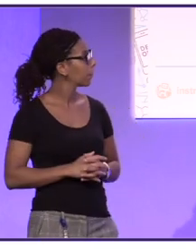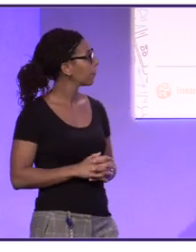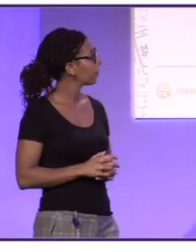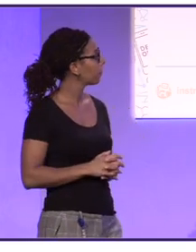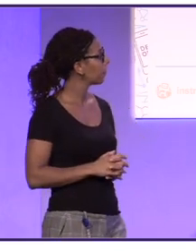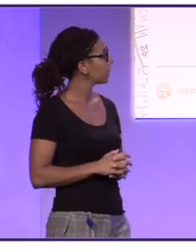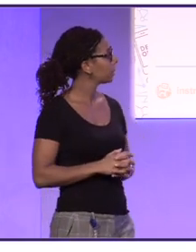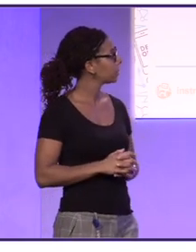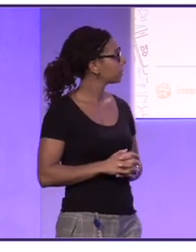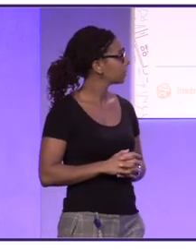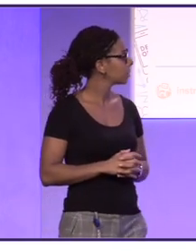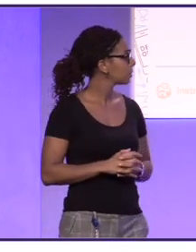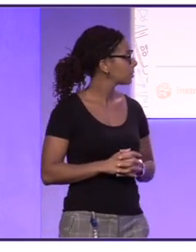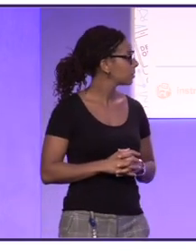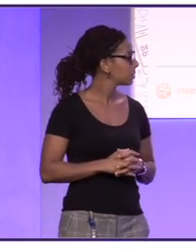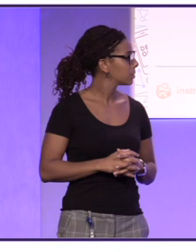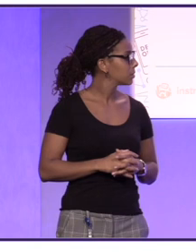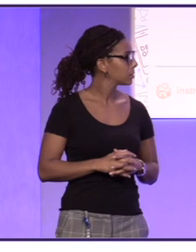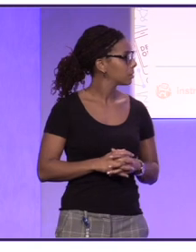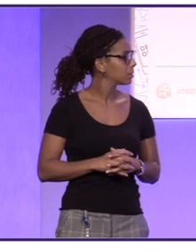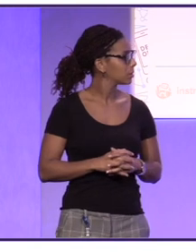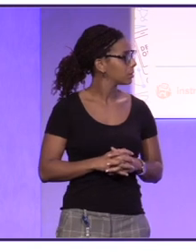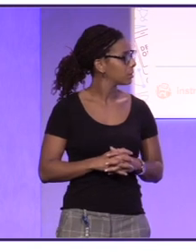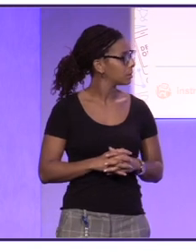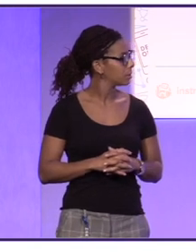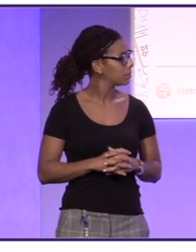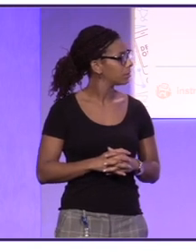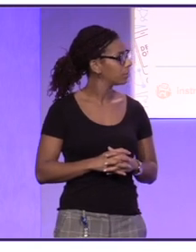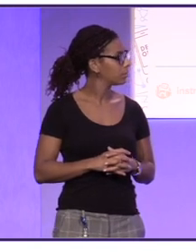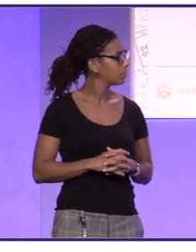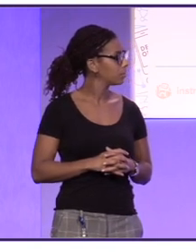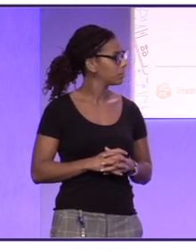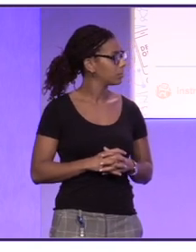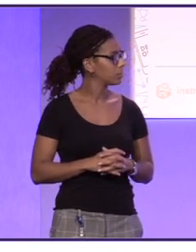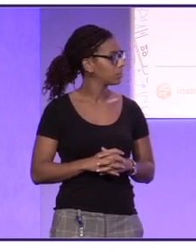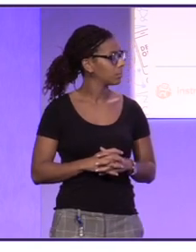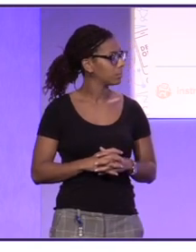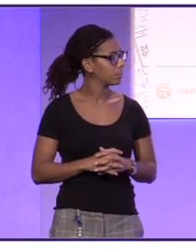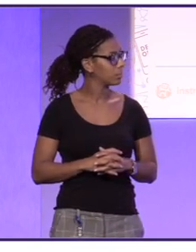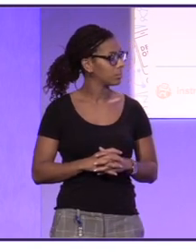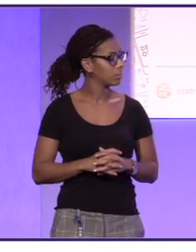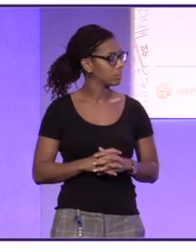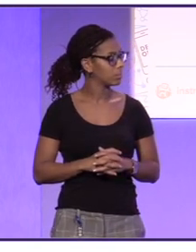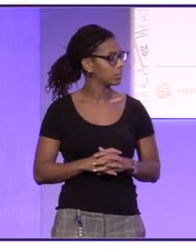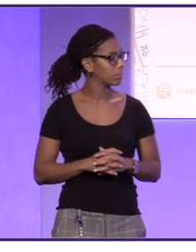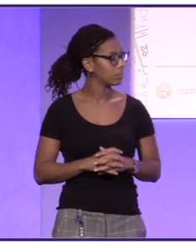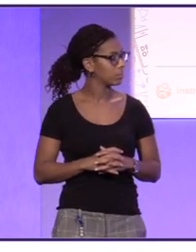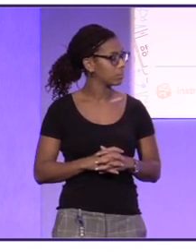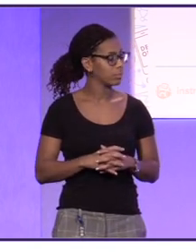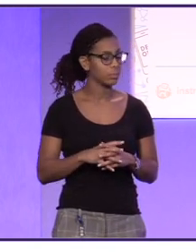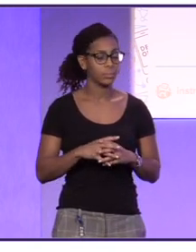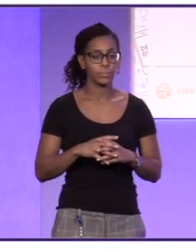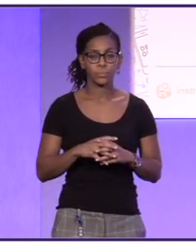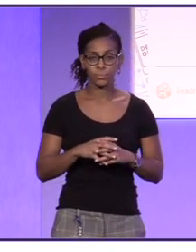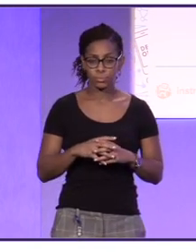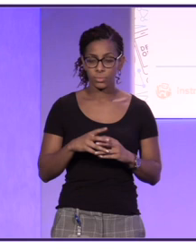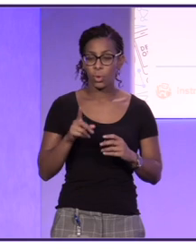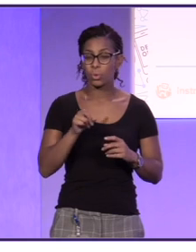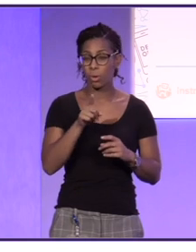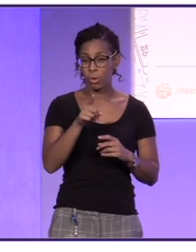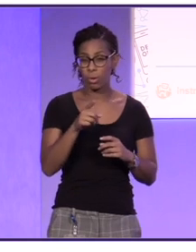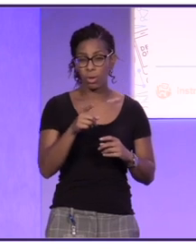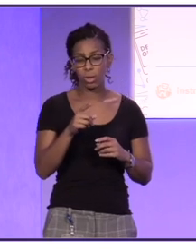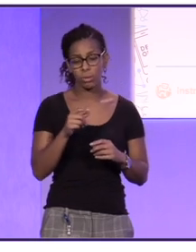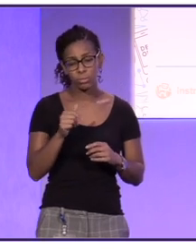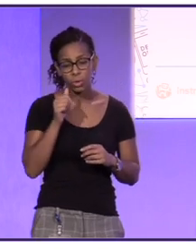The other thing that really increases your risk of getting called is those big, big batch jobs